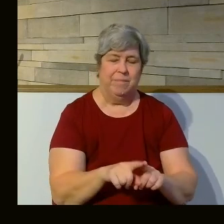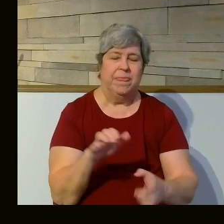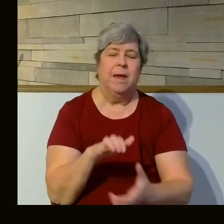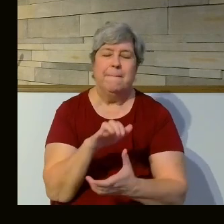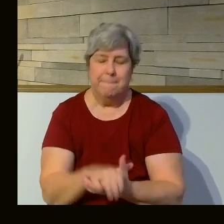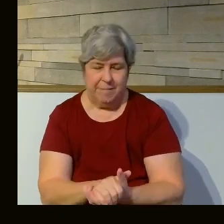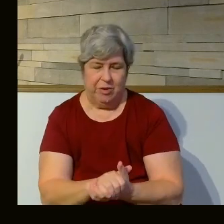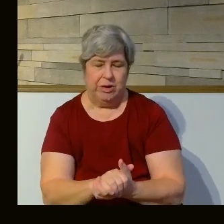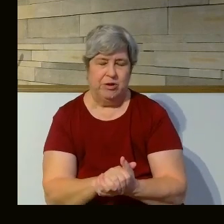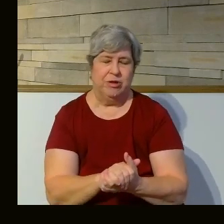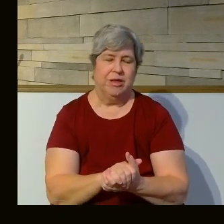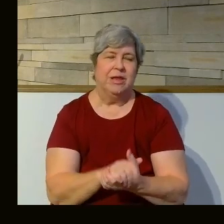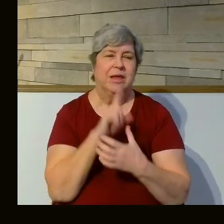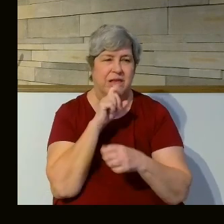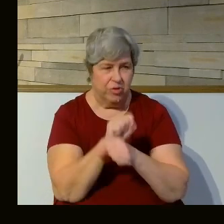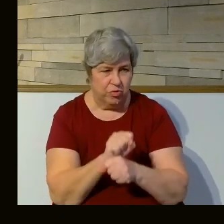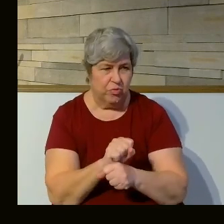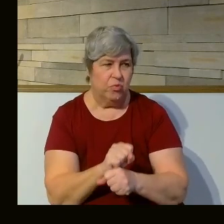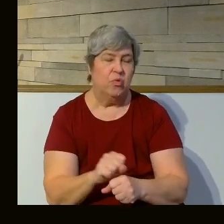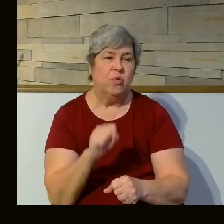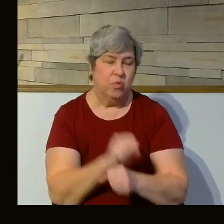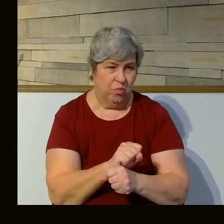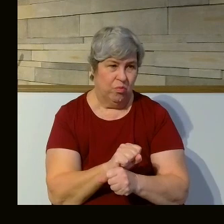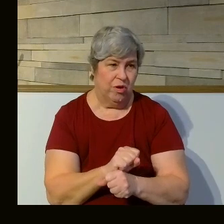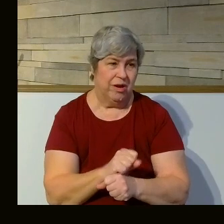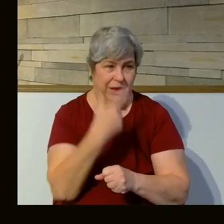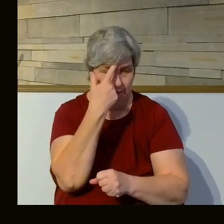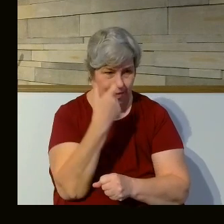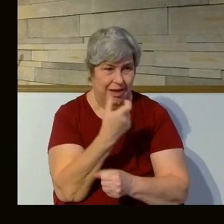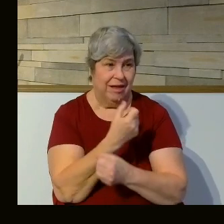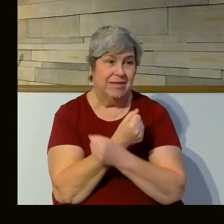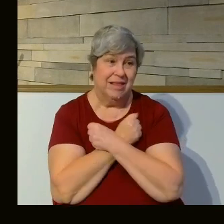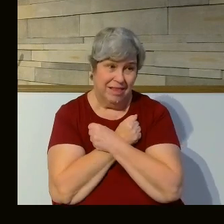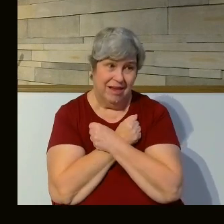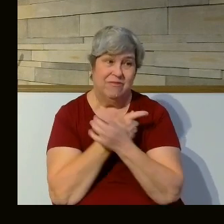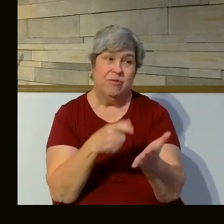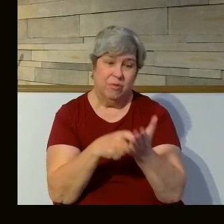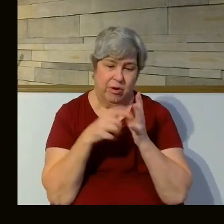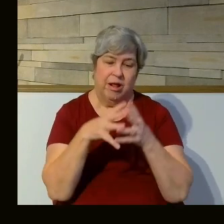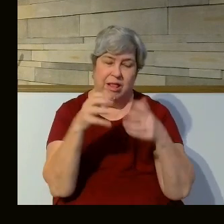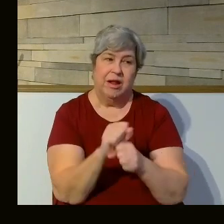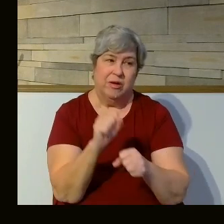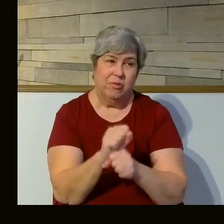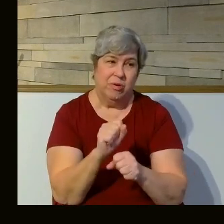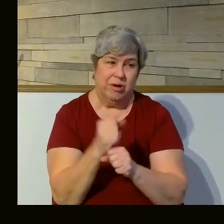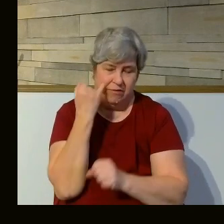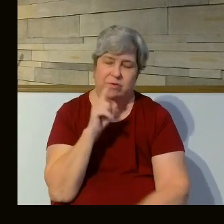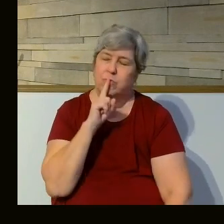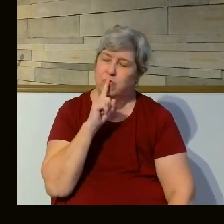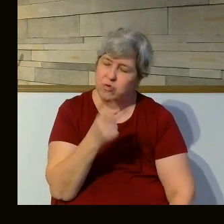Marriage. It's work. And it's work because love is work. To truly love